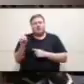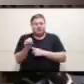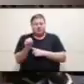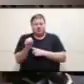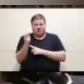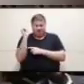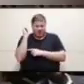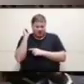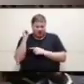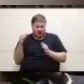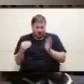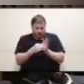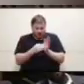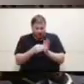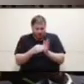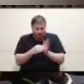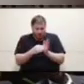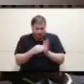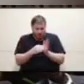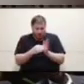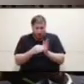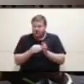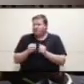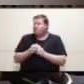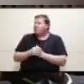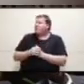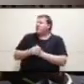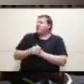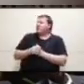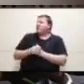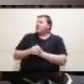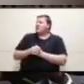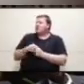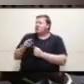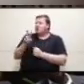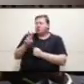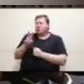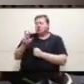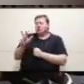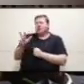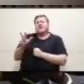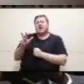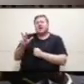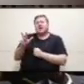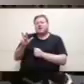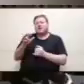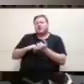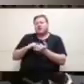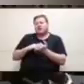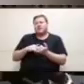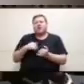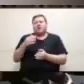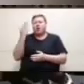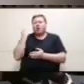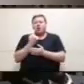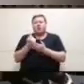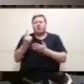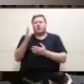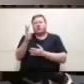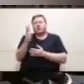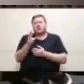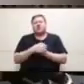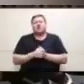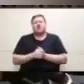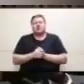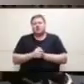yesterday? On the 28th of, which is last week, Thursday. Thursday? You'll Last send week, us. Can you